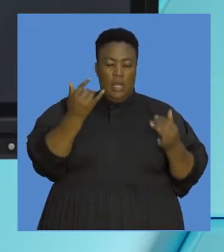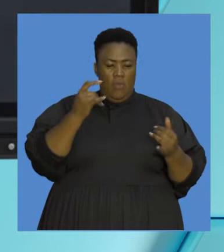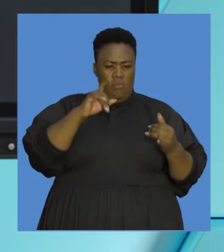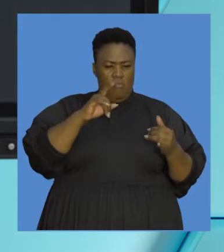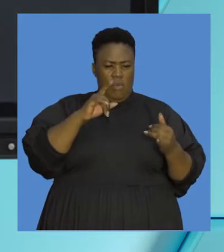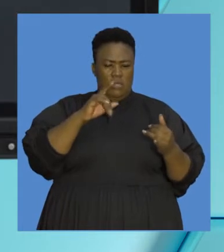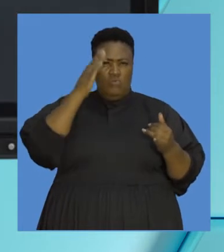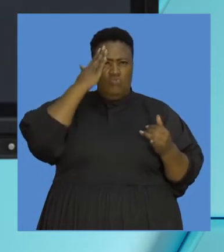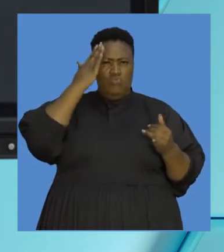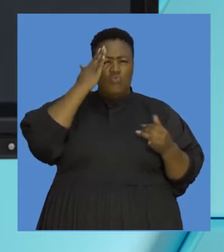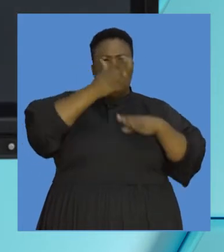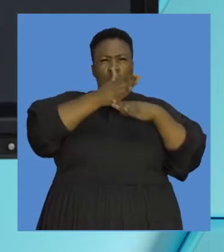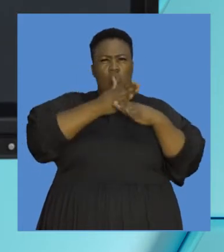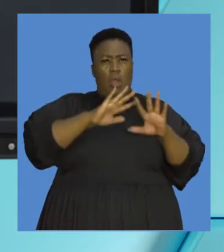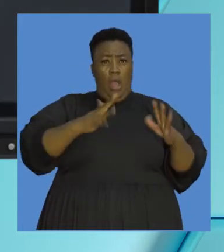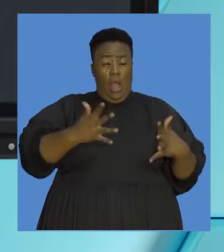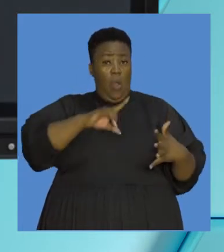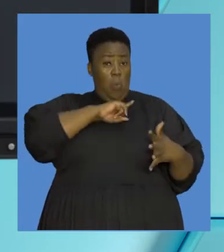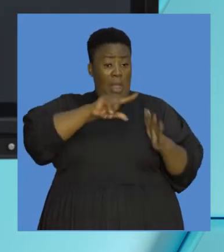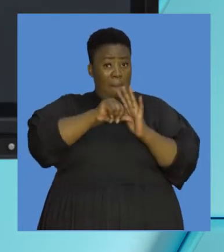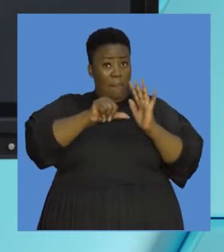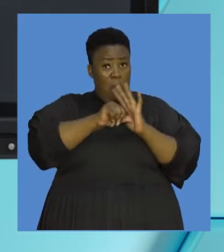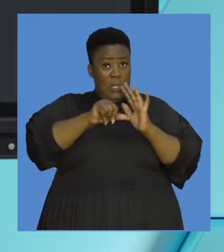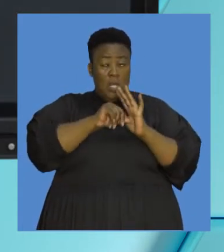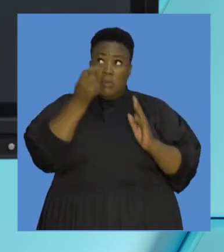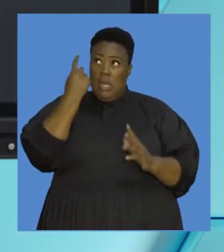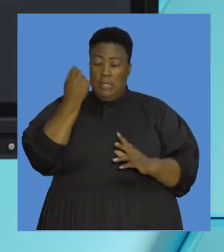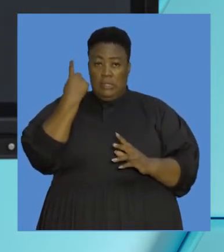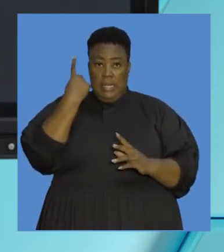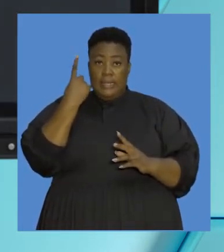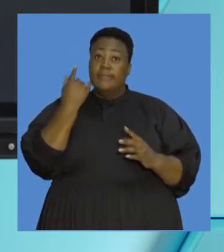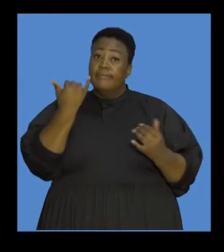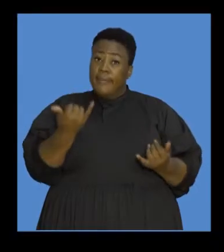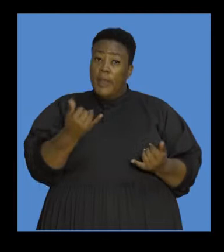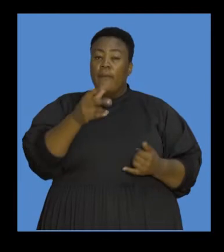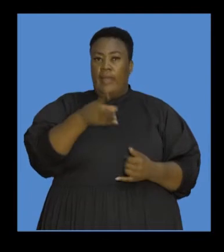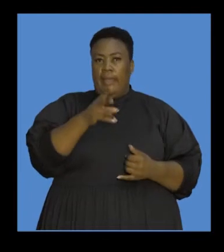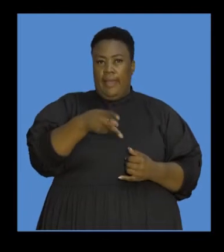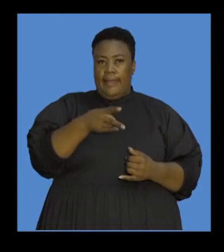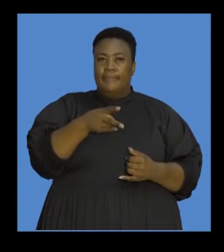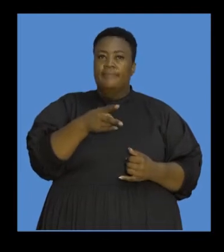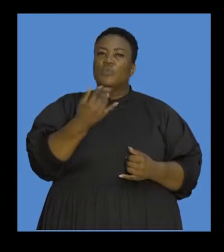that we understand this. So again, we're still looking at forces and motion, okay?